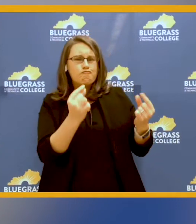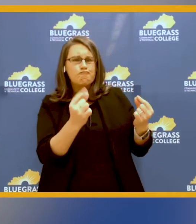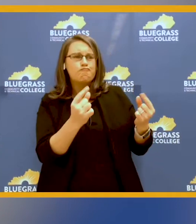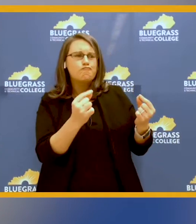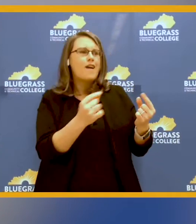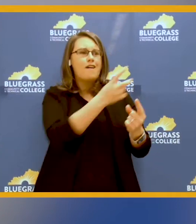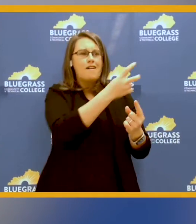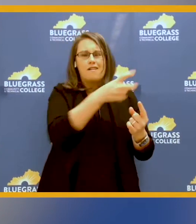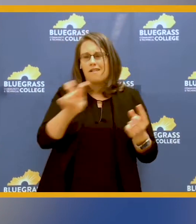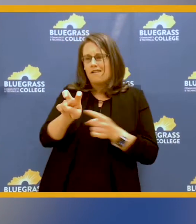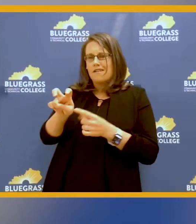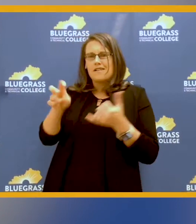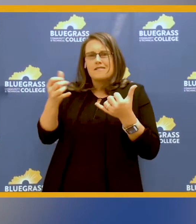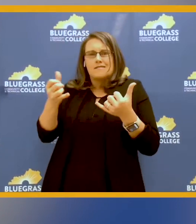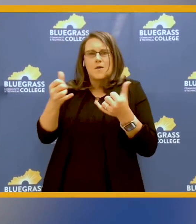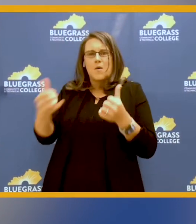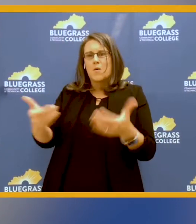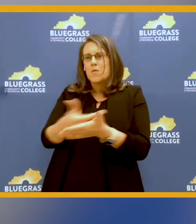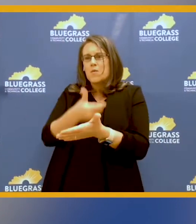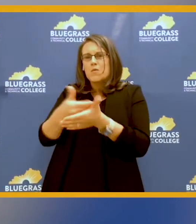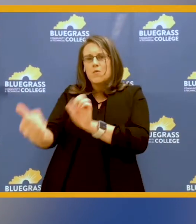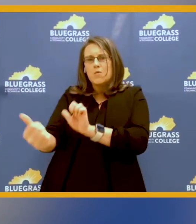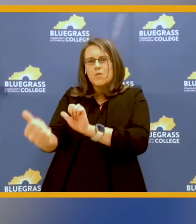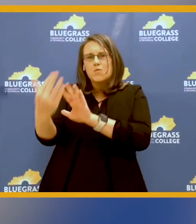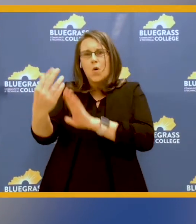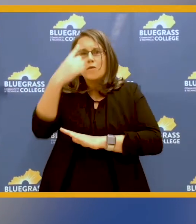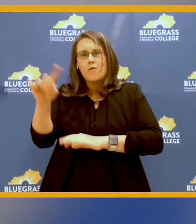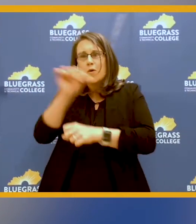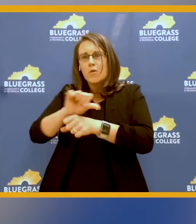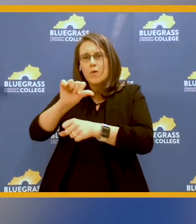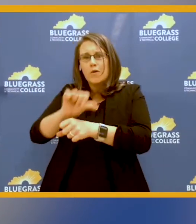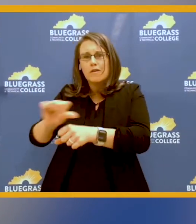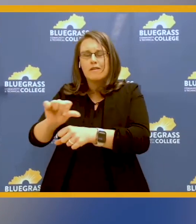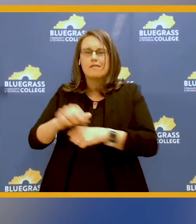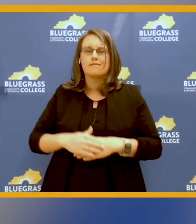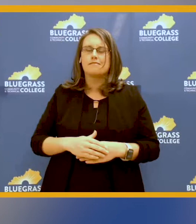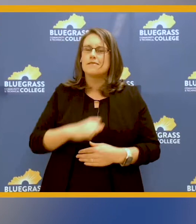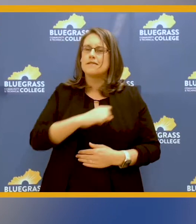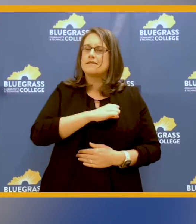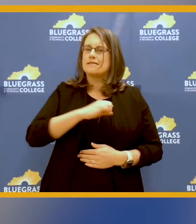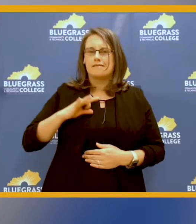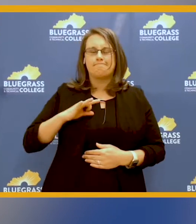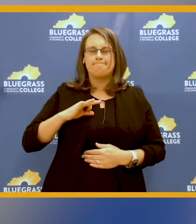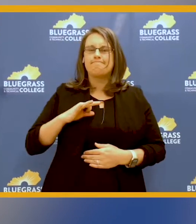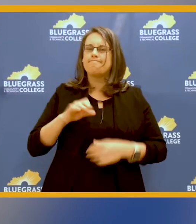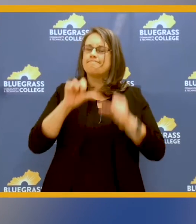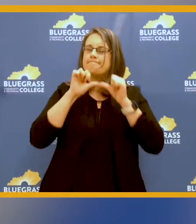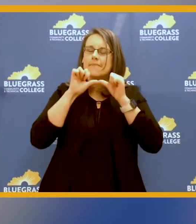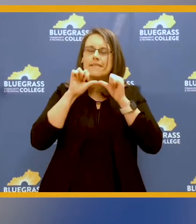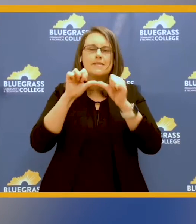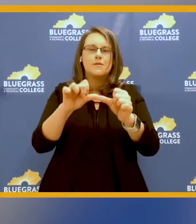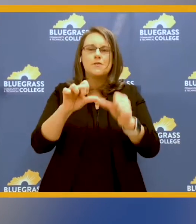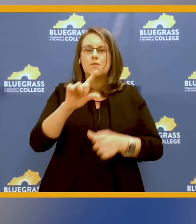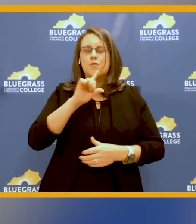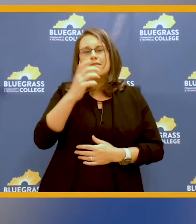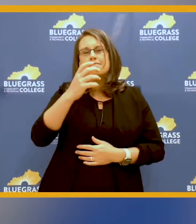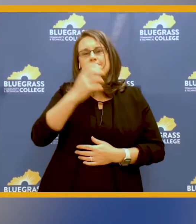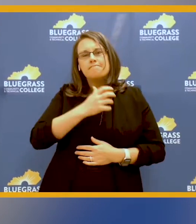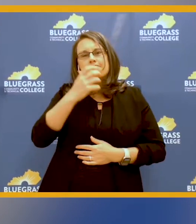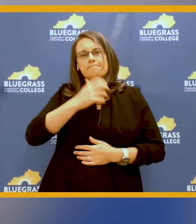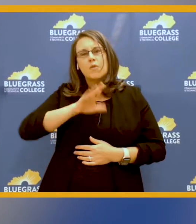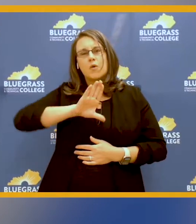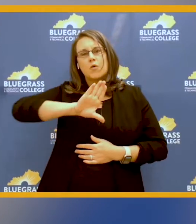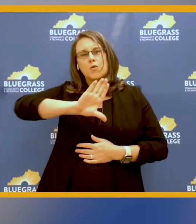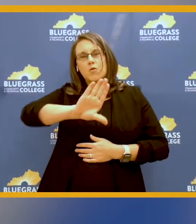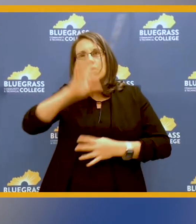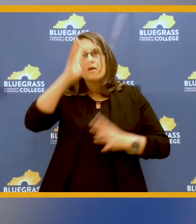a complete new way of doing things. Staff, I continue to be amazed by